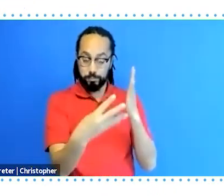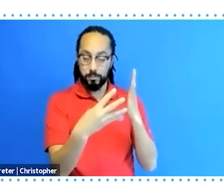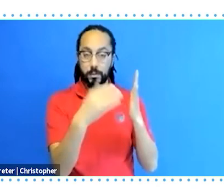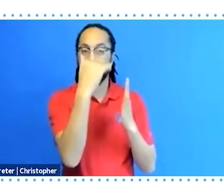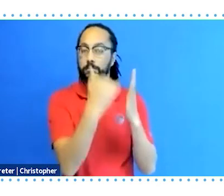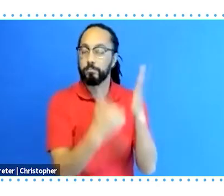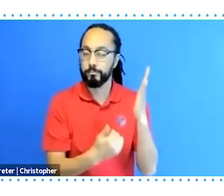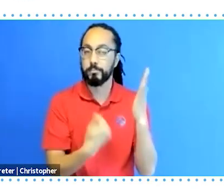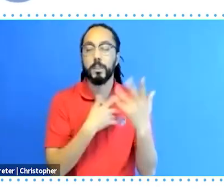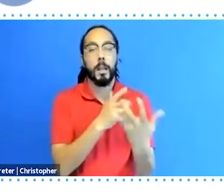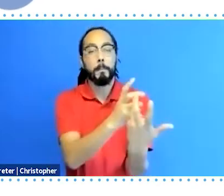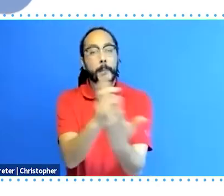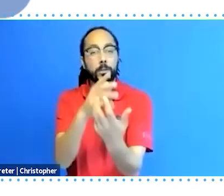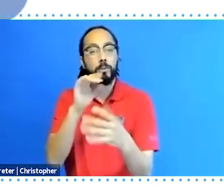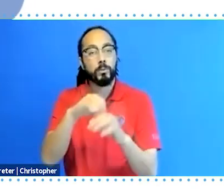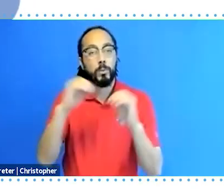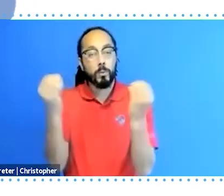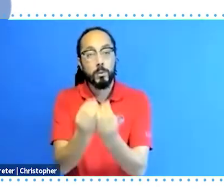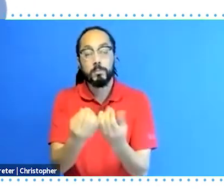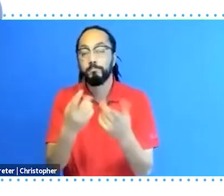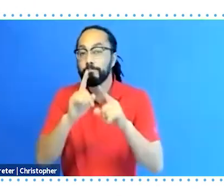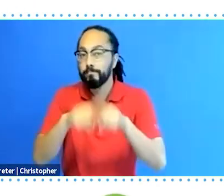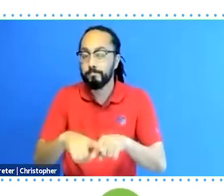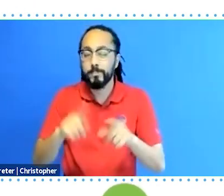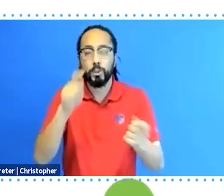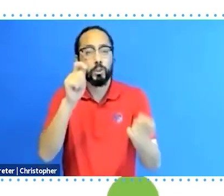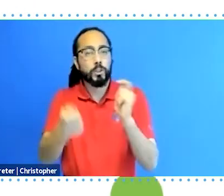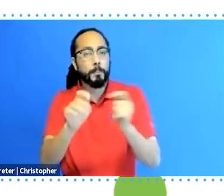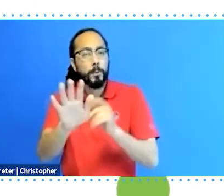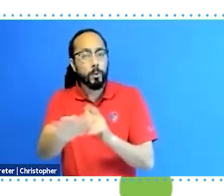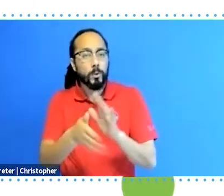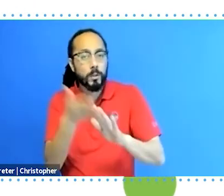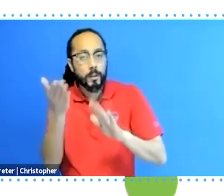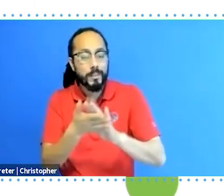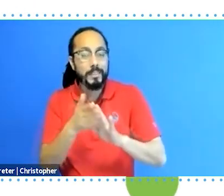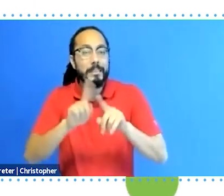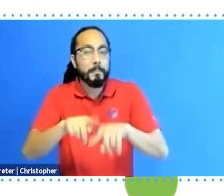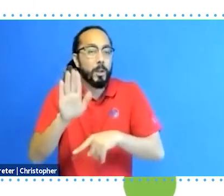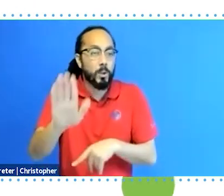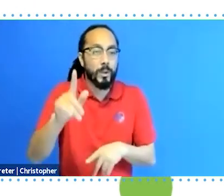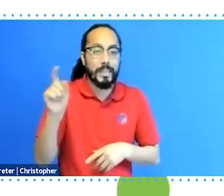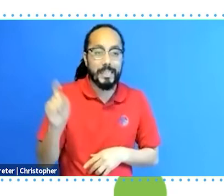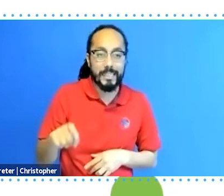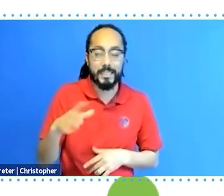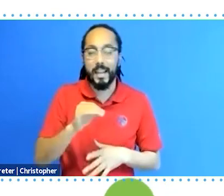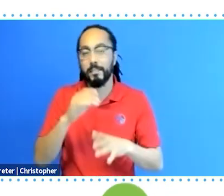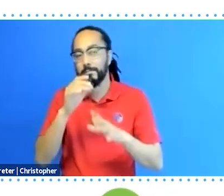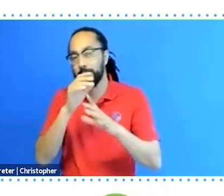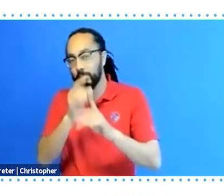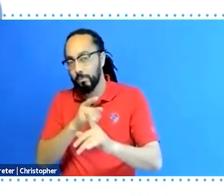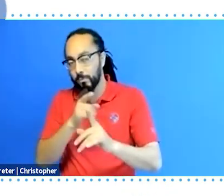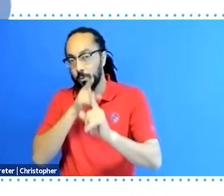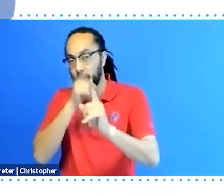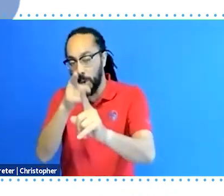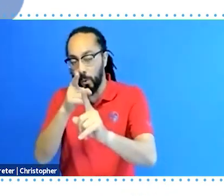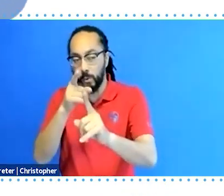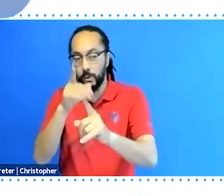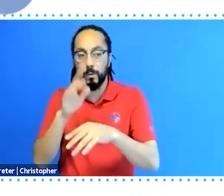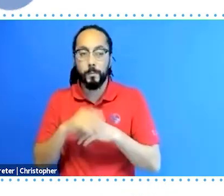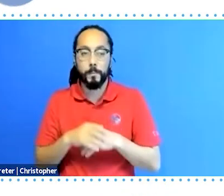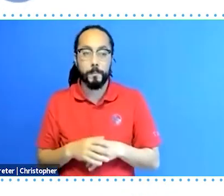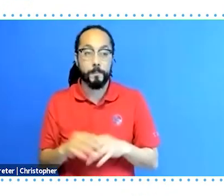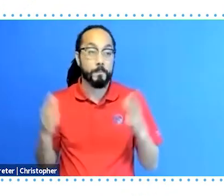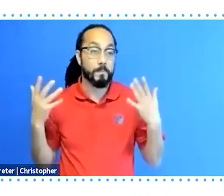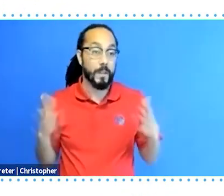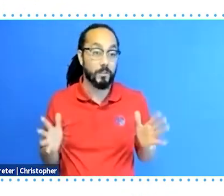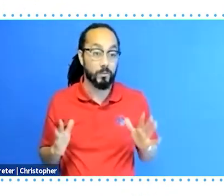shape your governance, do that collaborative work according to the needs and mission of your organization. And I will leave that there. Lots more